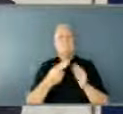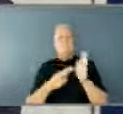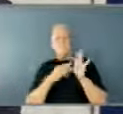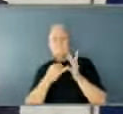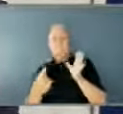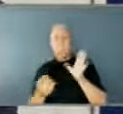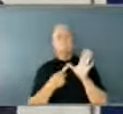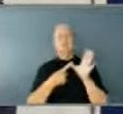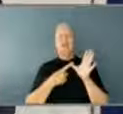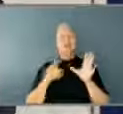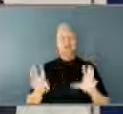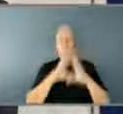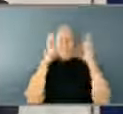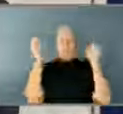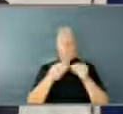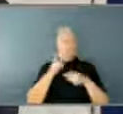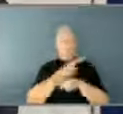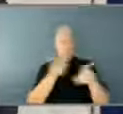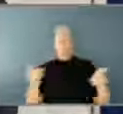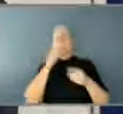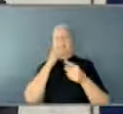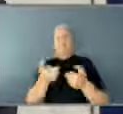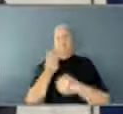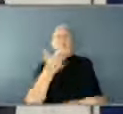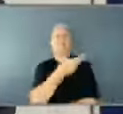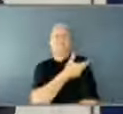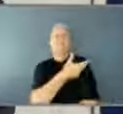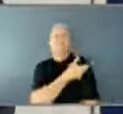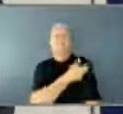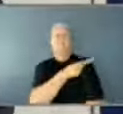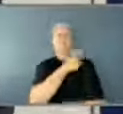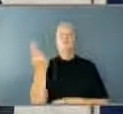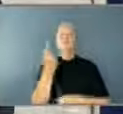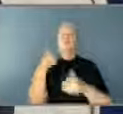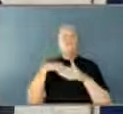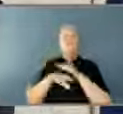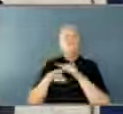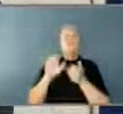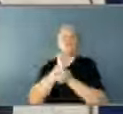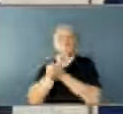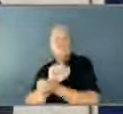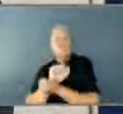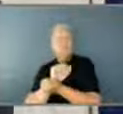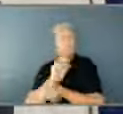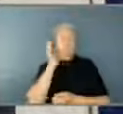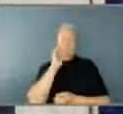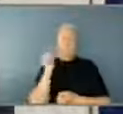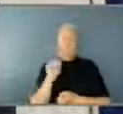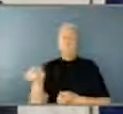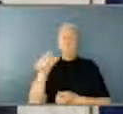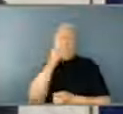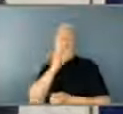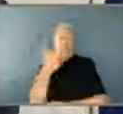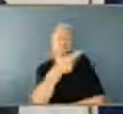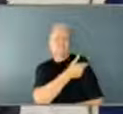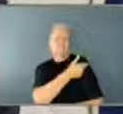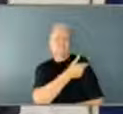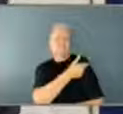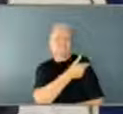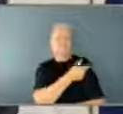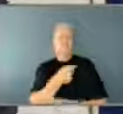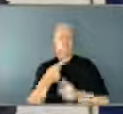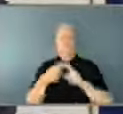visas. People currently residing in detention facilities will also be eligible, including those whose visas have been